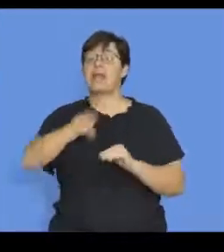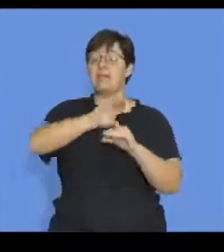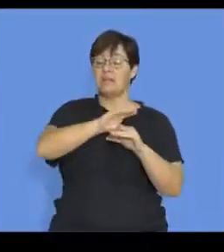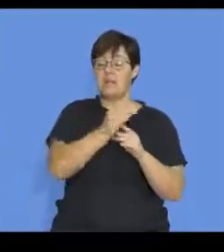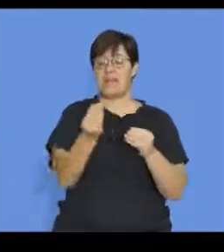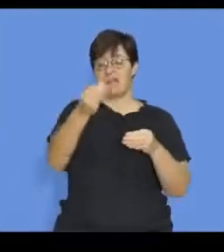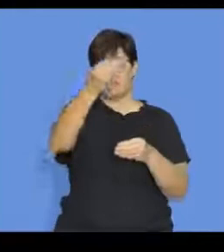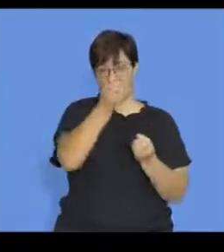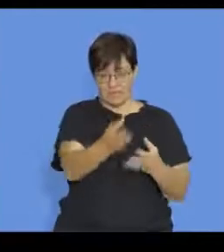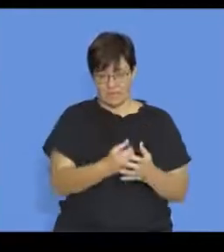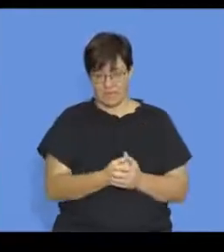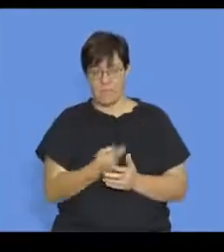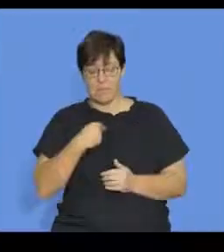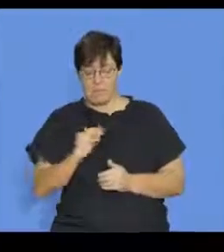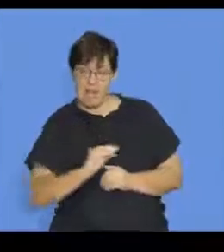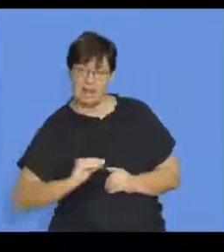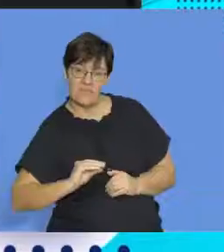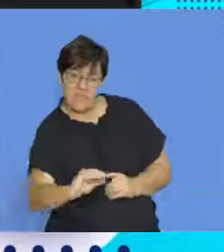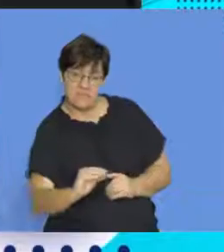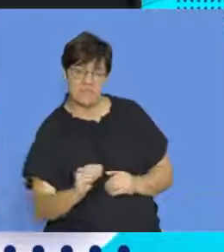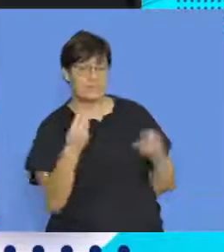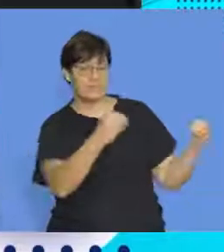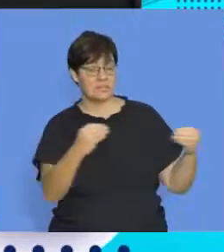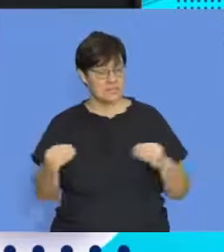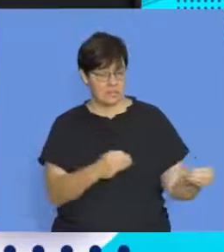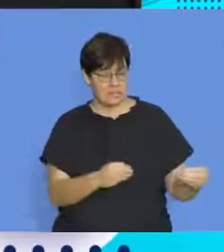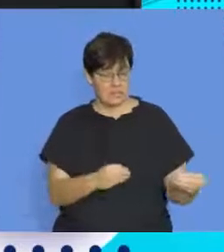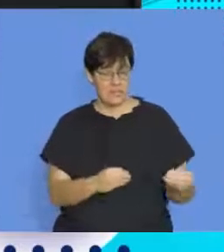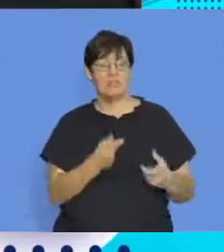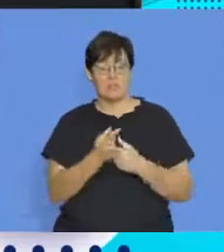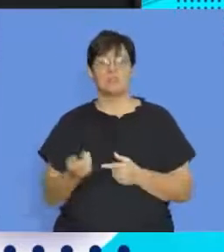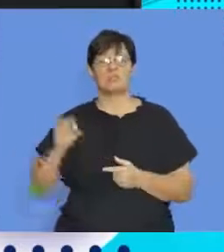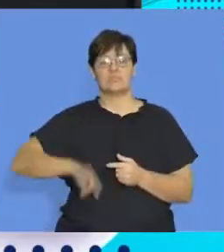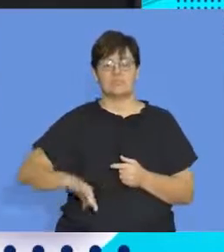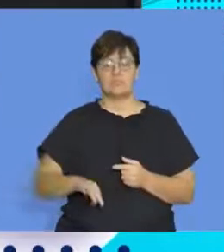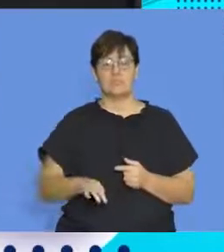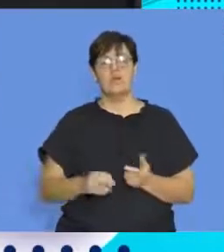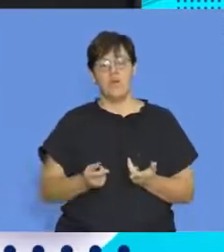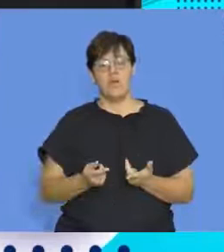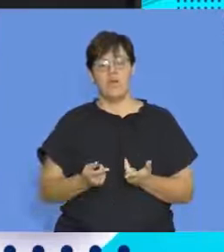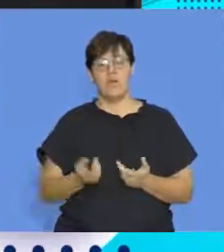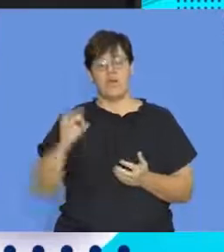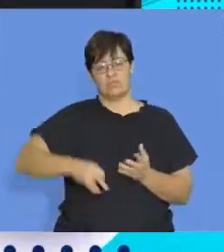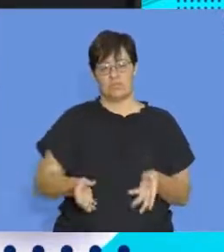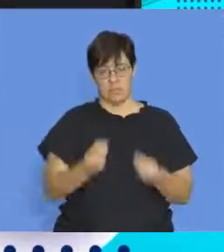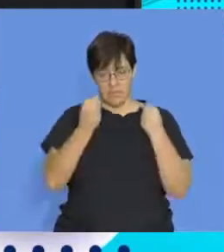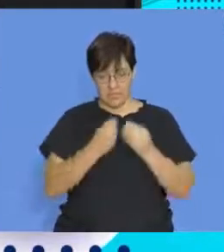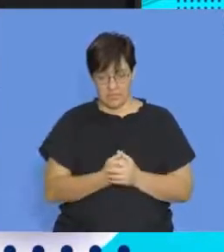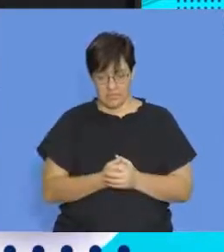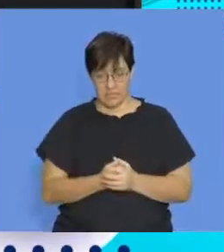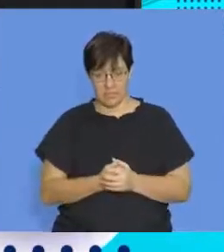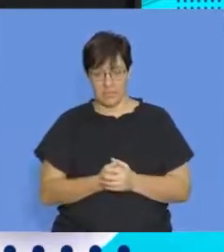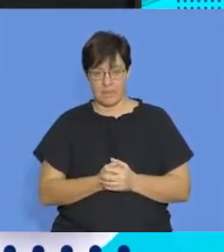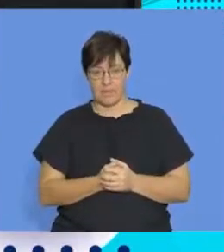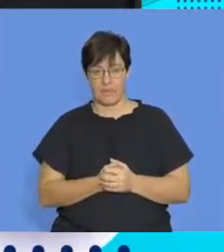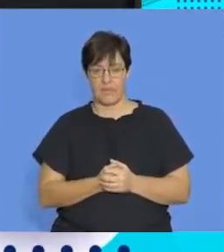interest on capital. Remember, if you invest in a business, you are earning a certain amount of